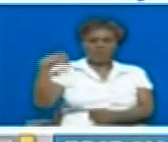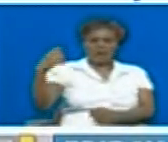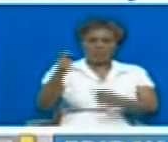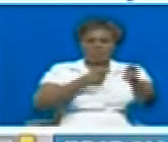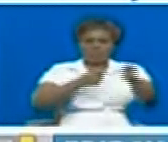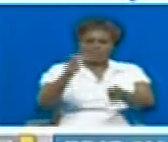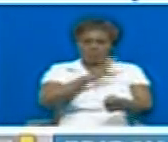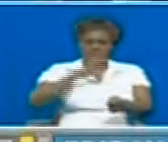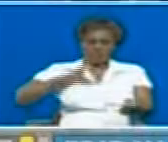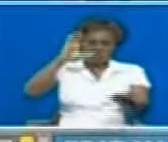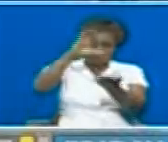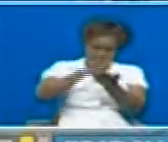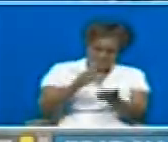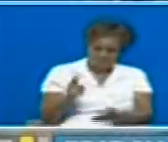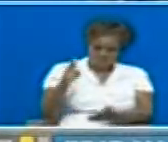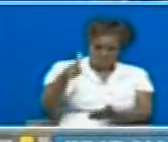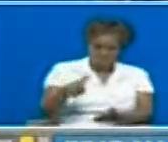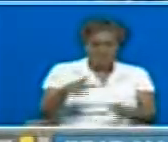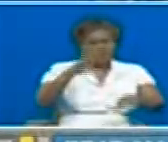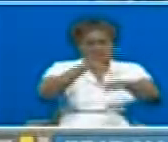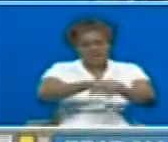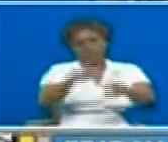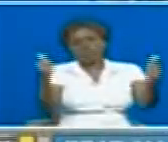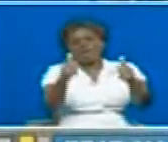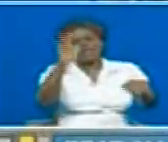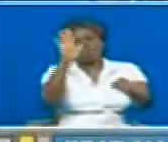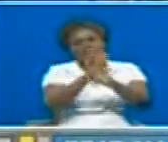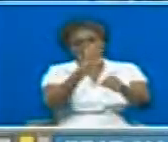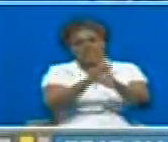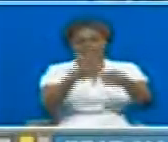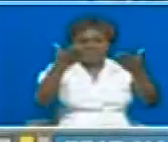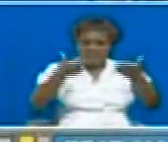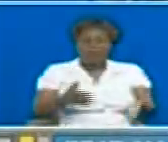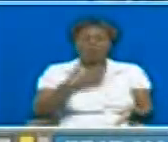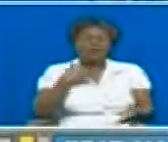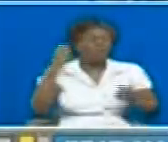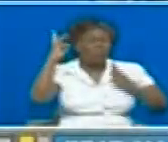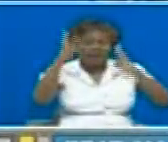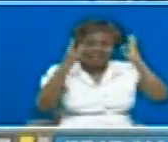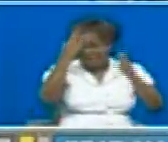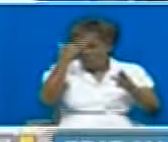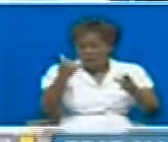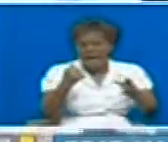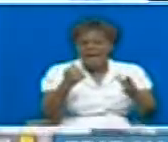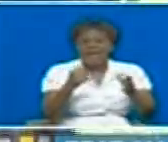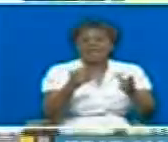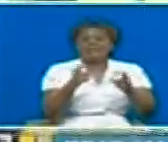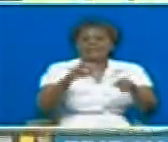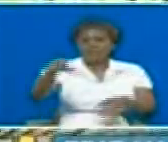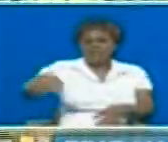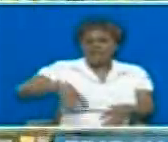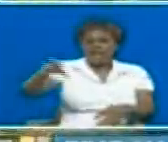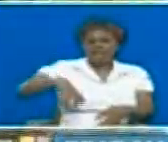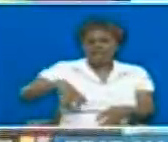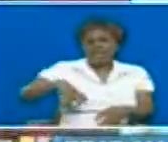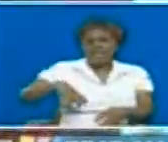Commission to reduce pump prices has been received well by many. And most people now are wondering why commuter fare prices and the cost of